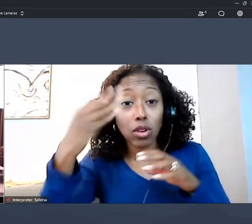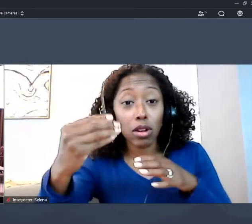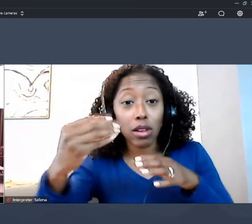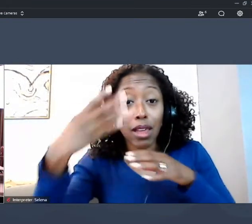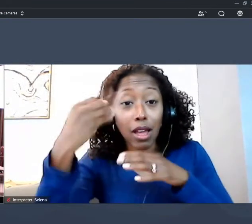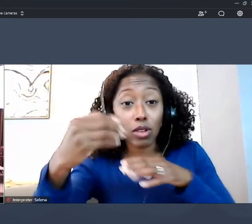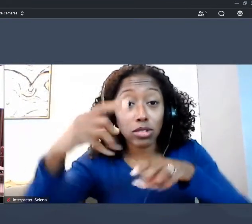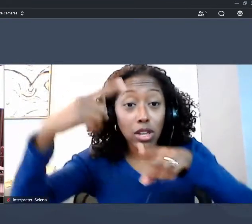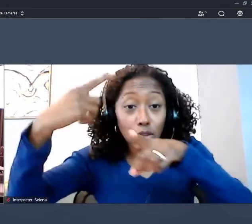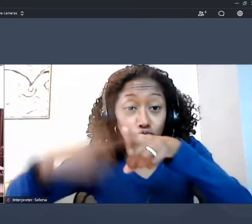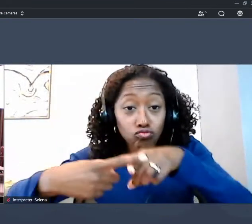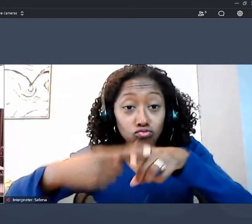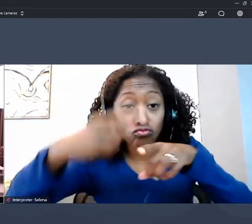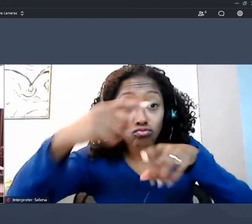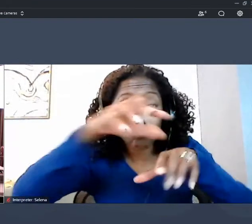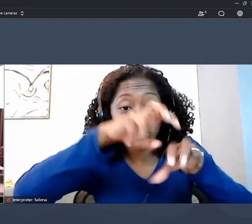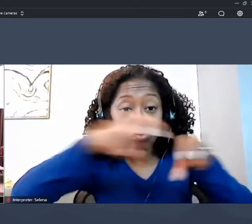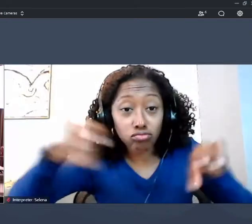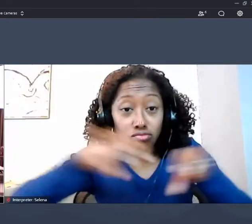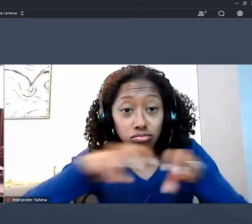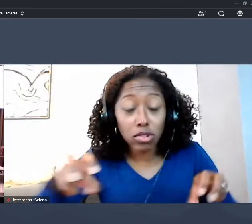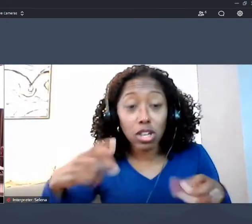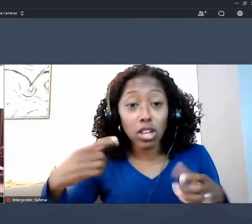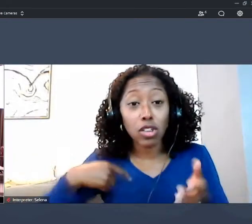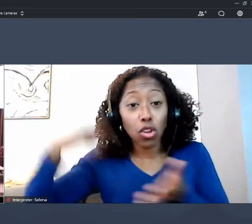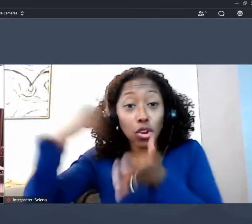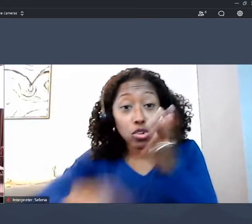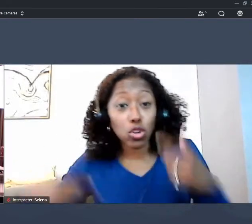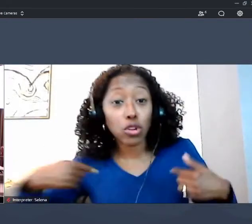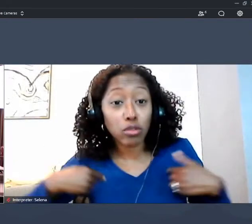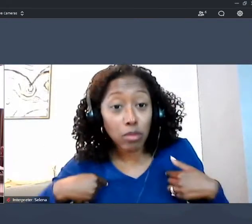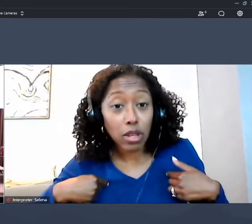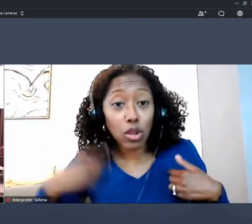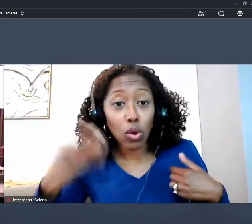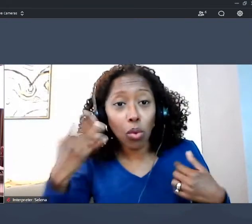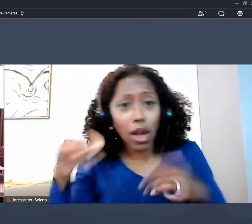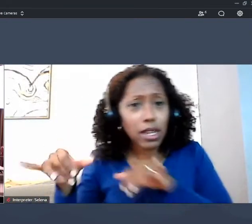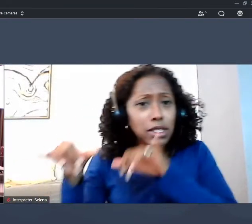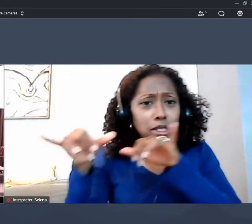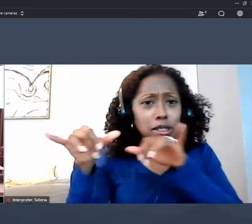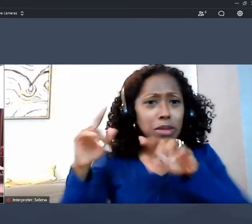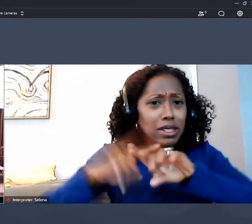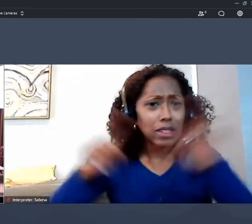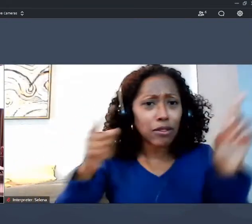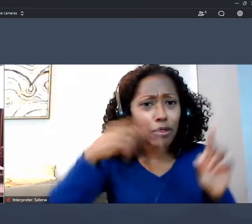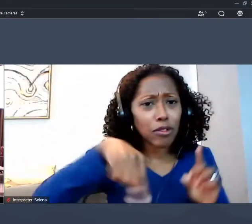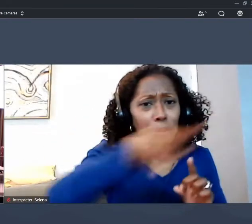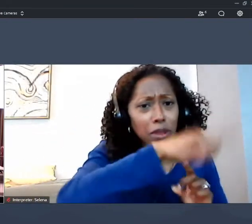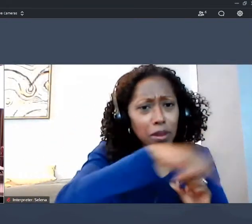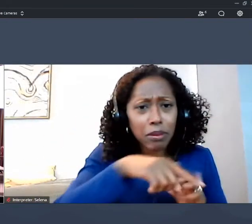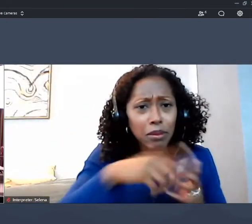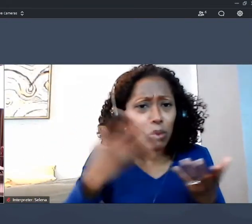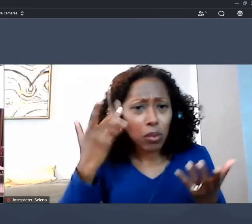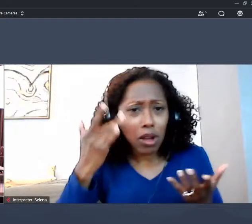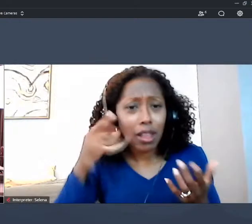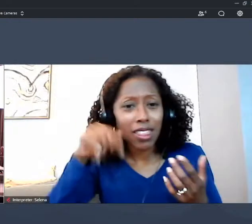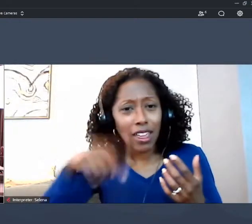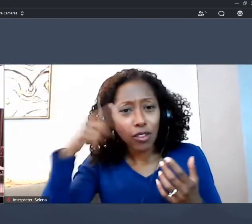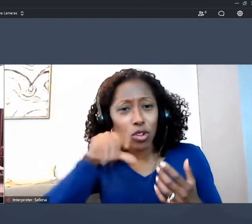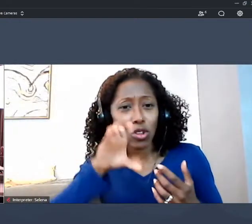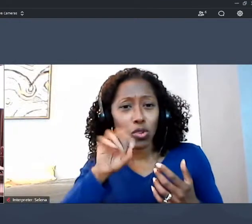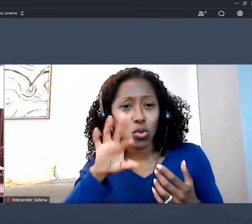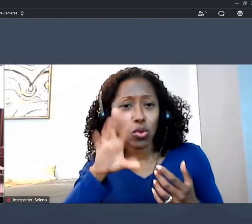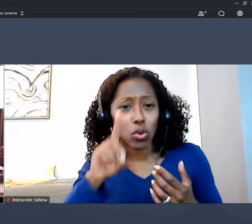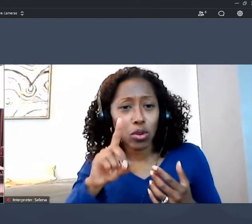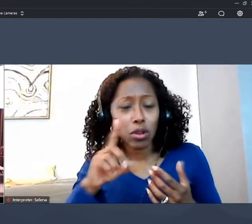going to charge me. Why should it be different for anyone else? That's what this ordinance does. So maybe